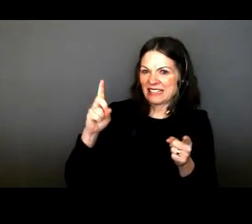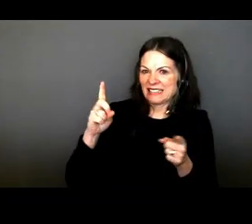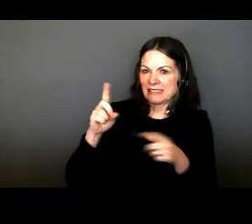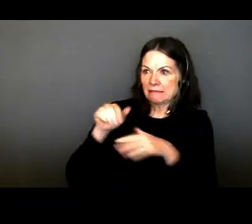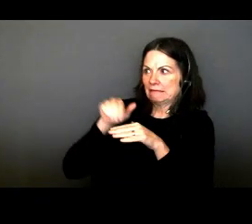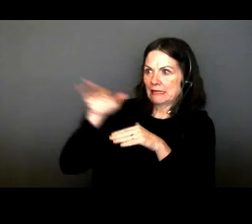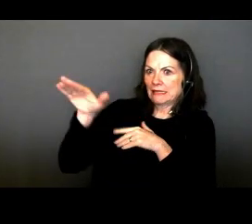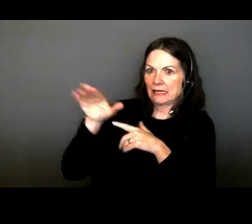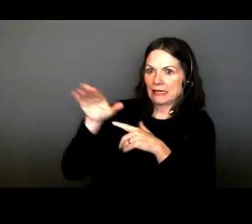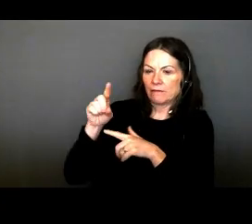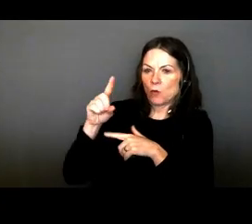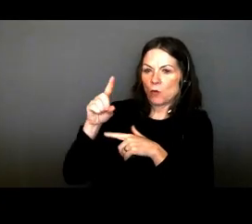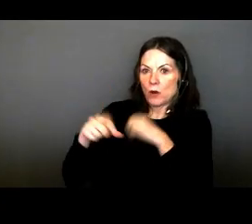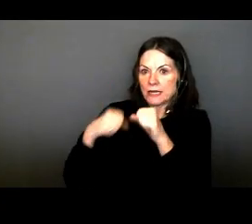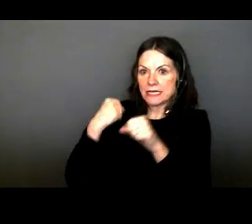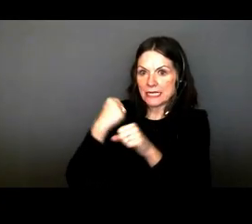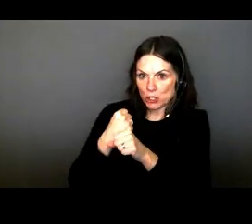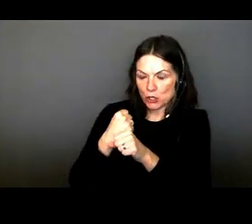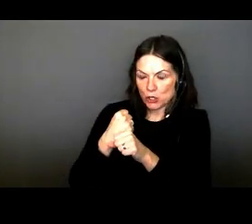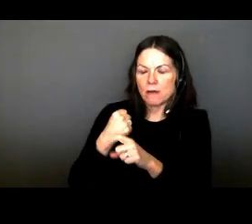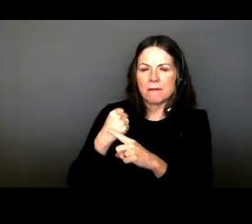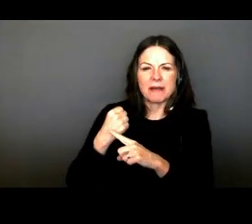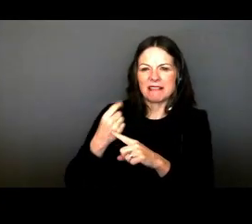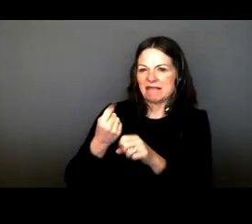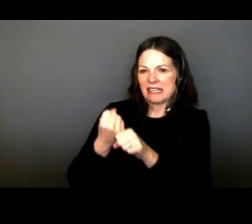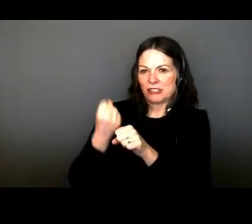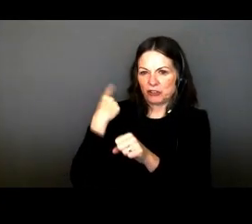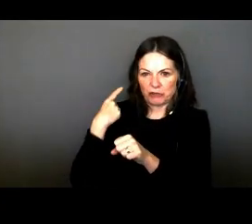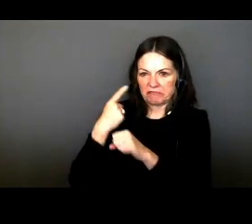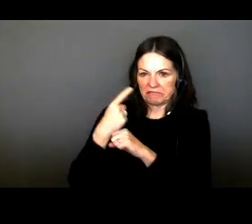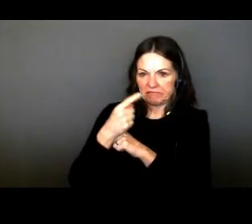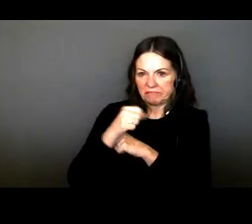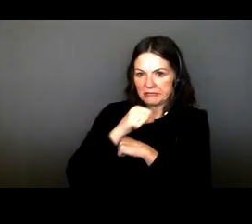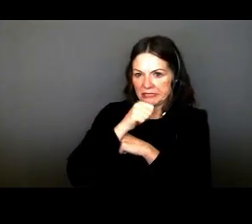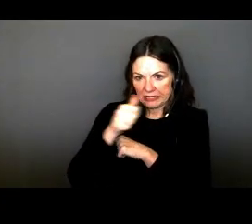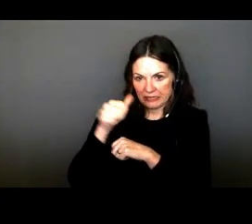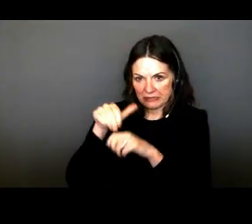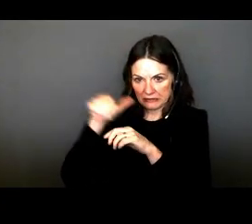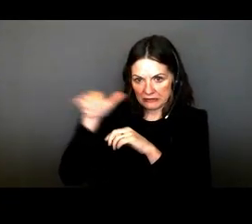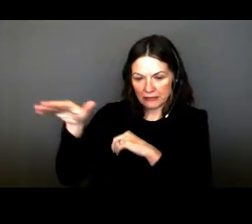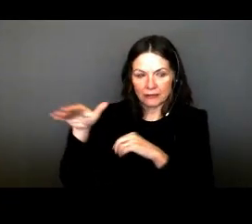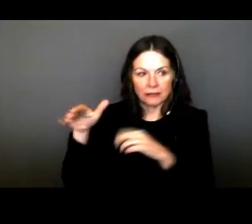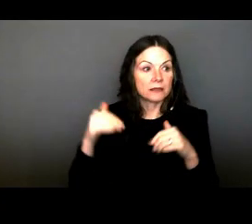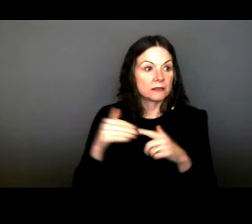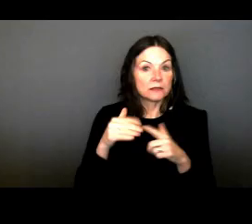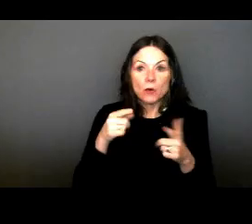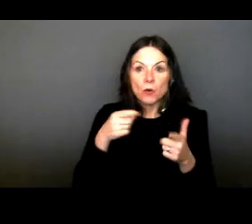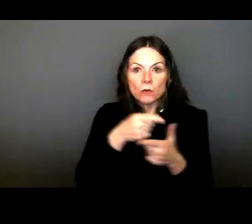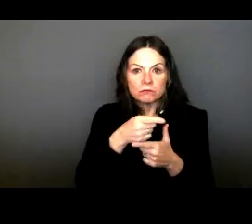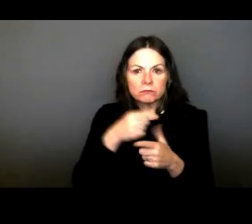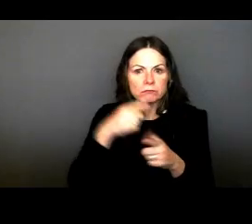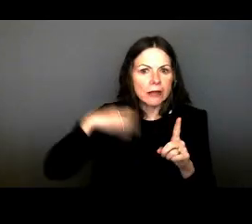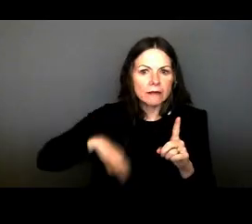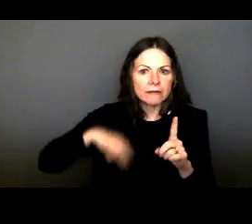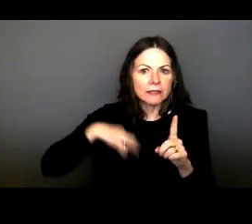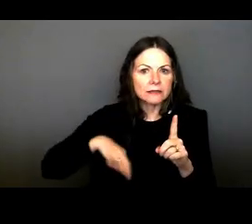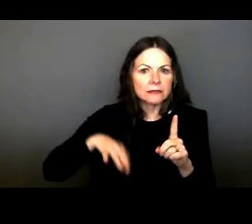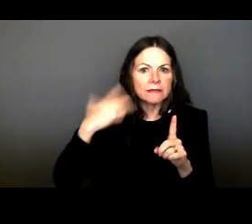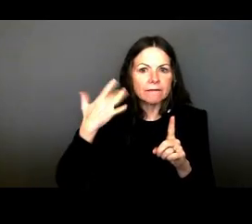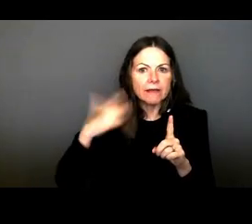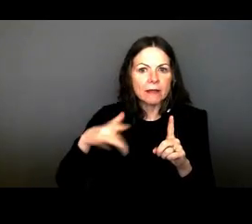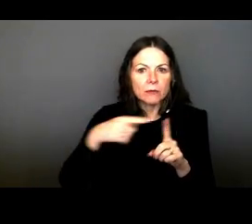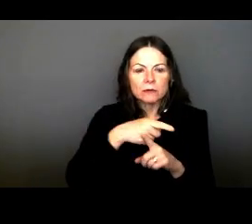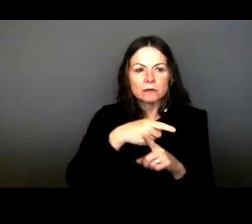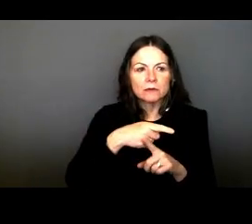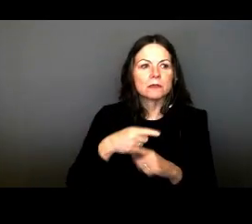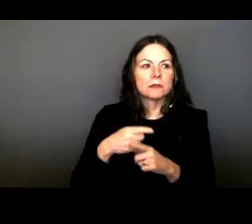did not file last year. So let's discover what benefits are available for Rabia using starting